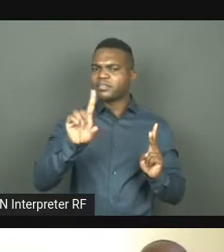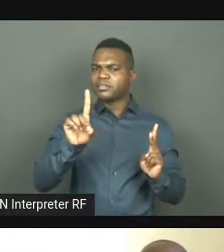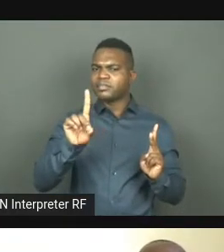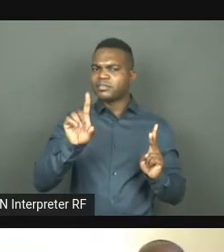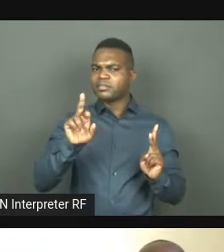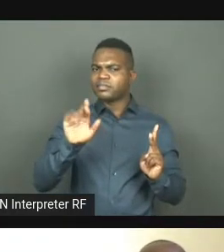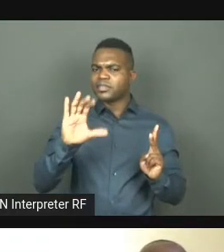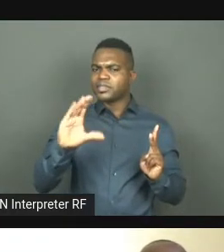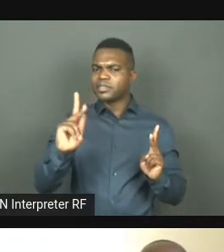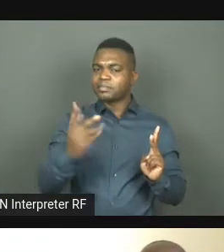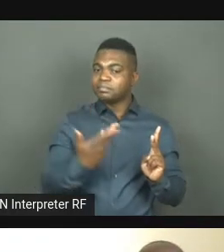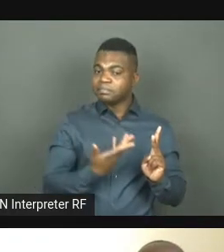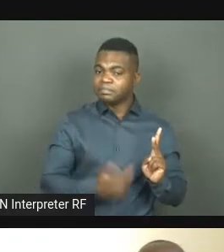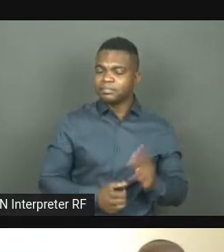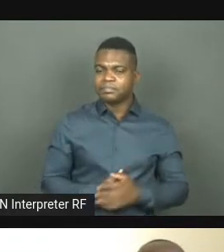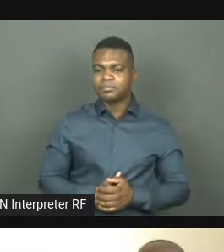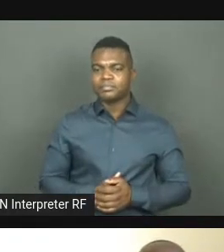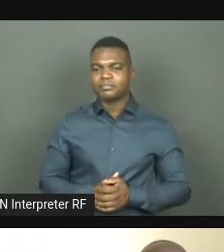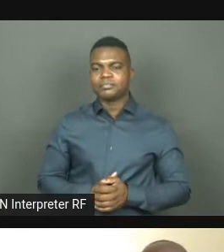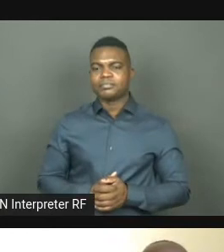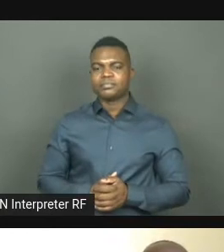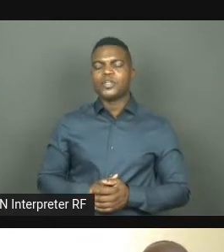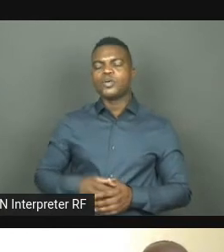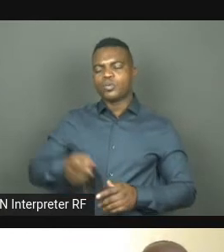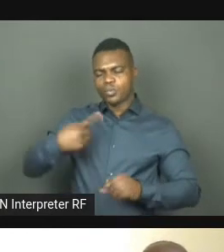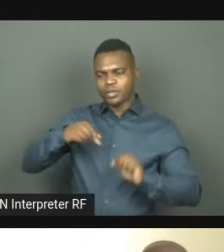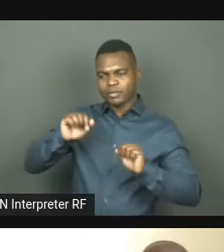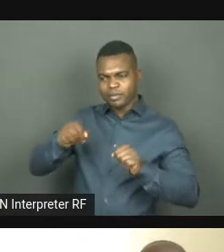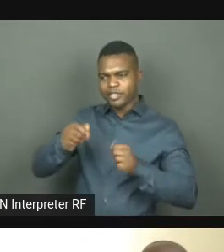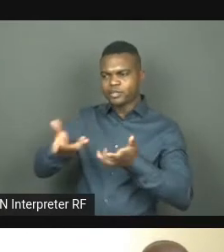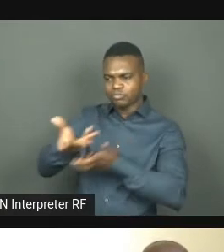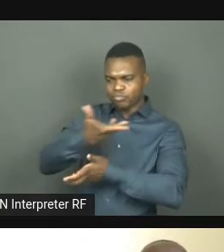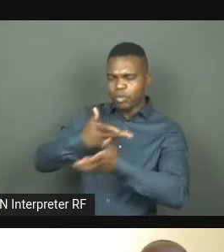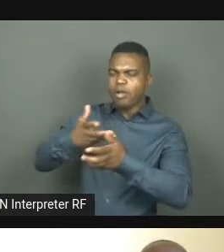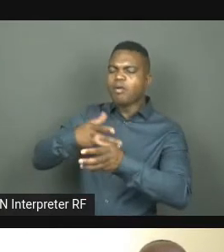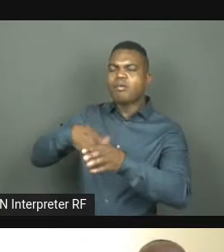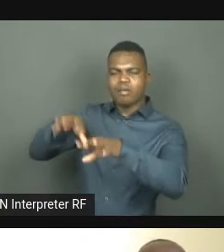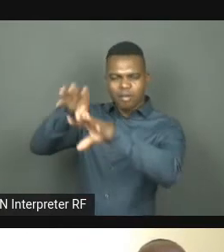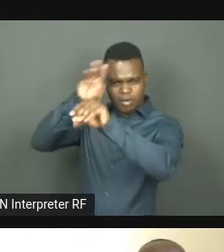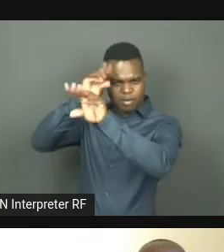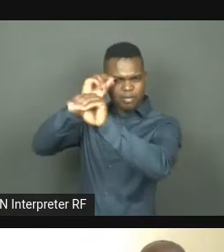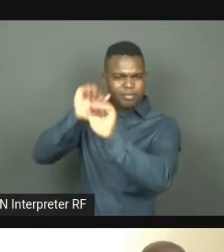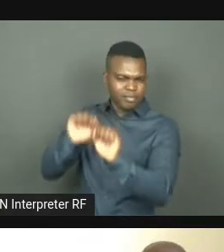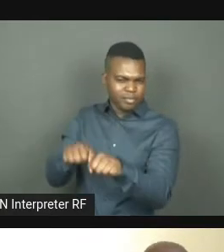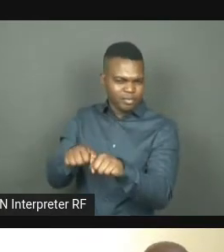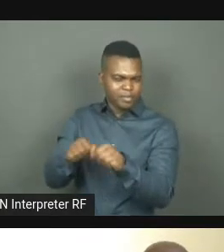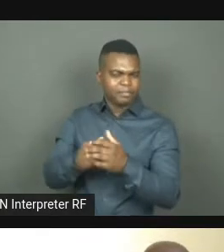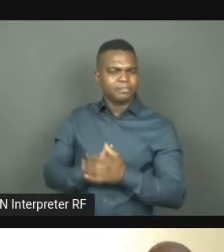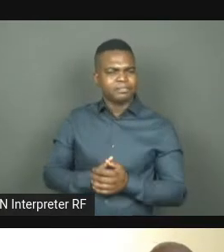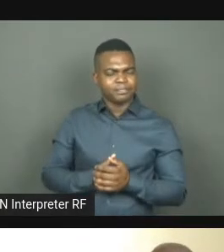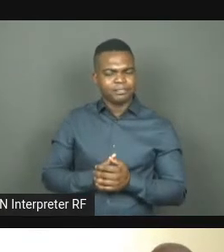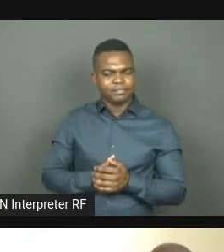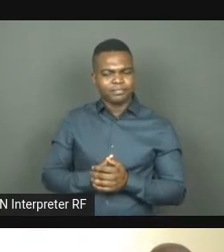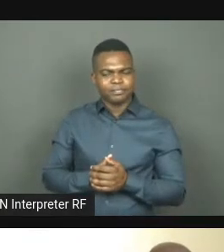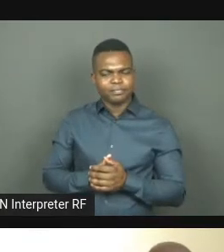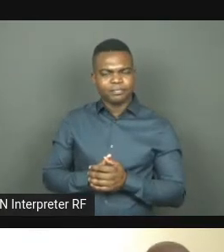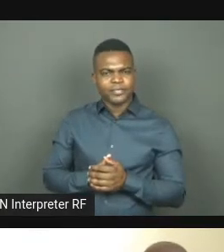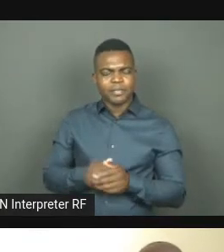need somebody to guide you that this is the best way for you to respond in a particular way that will be both